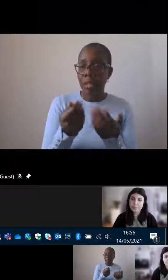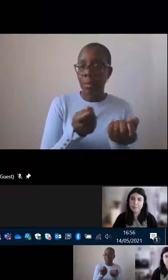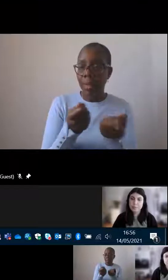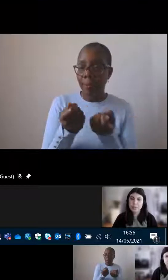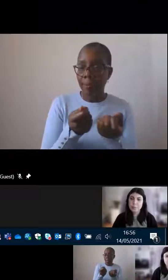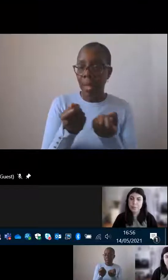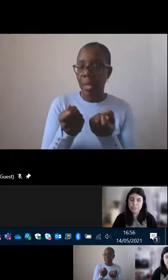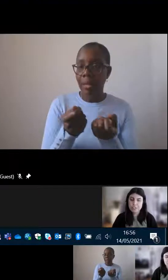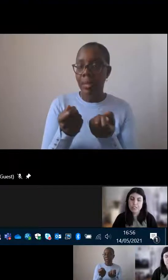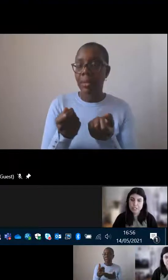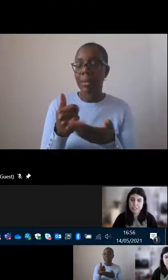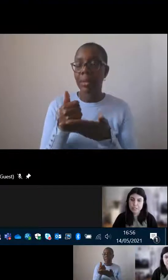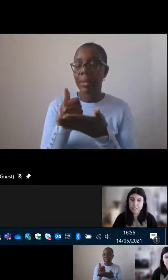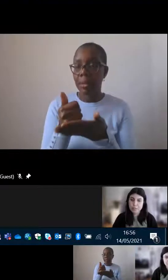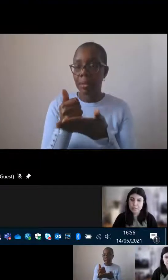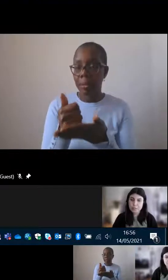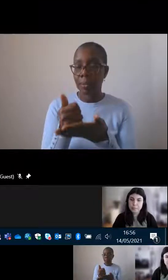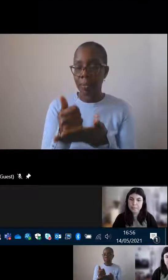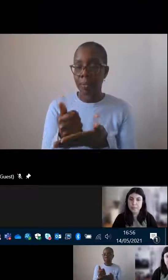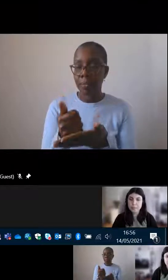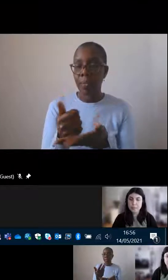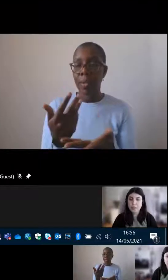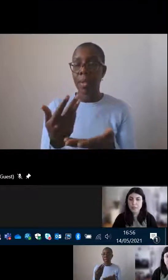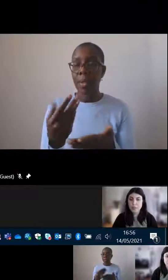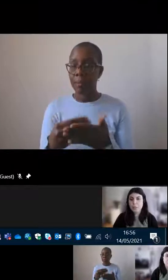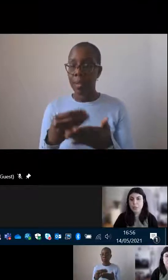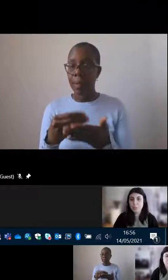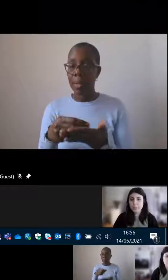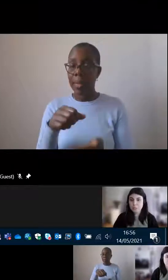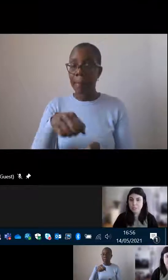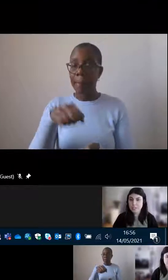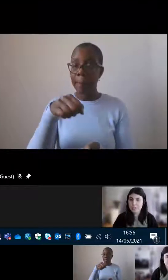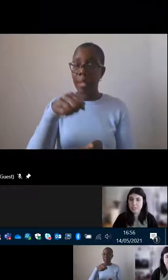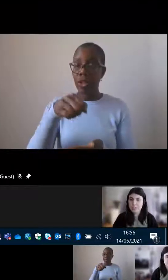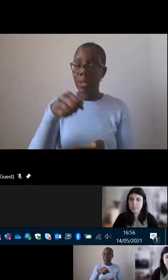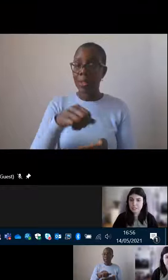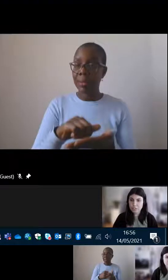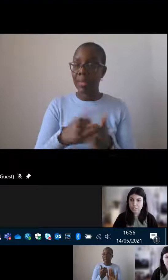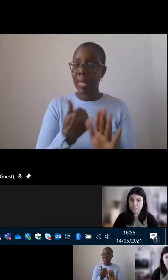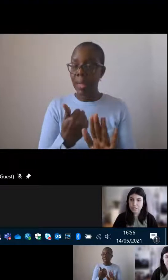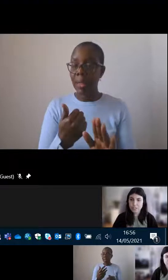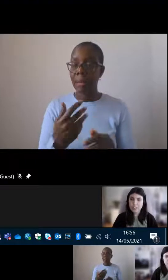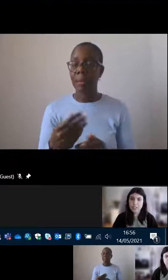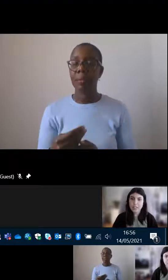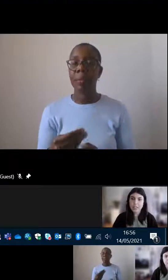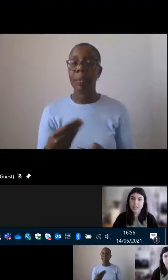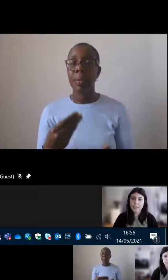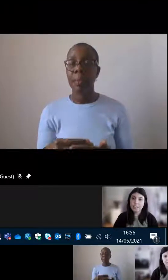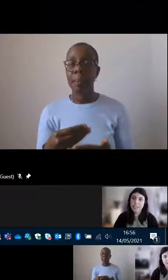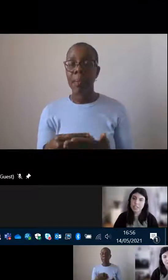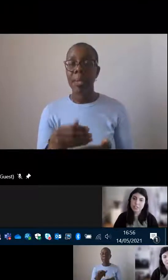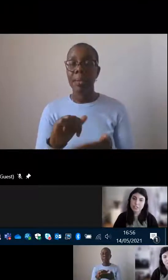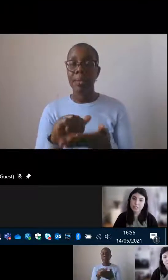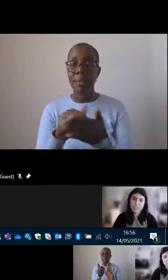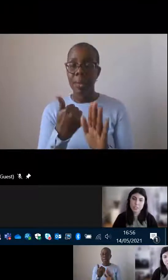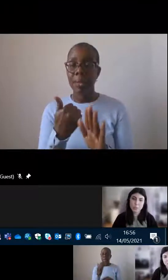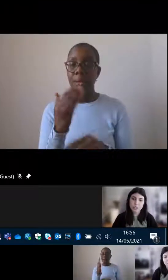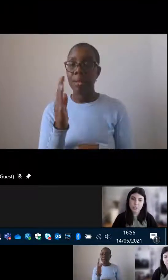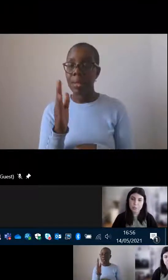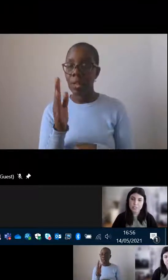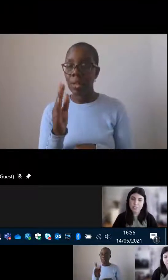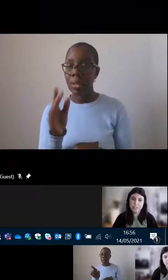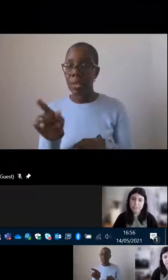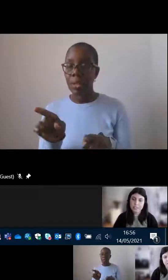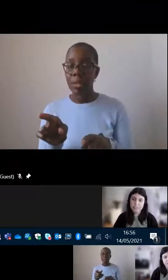assistance, budgeting skills, money management skills sessions, and financial